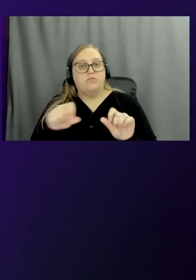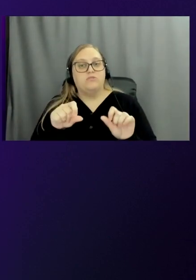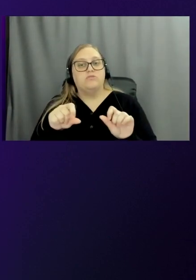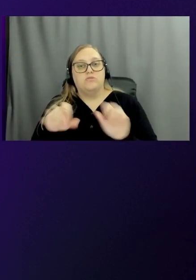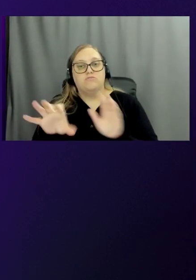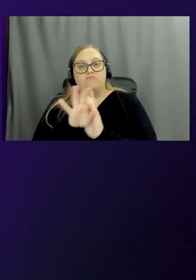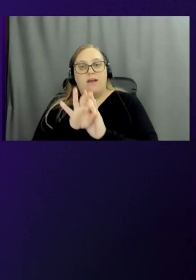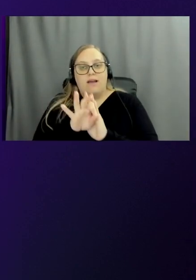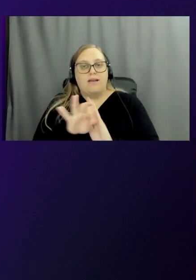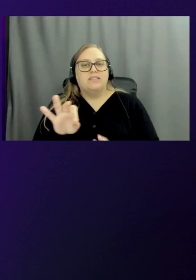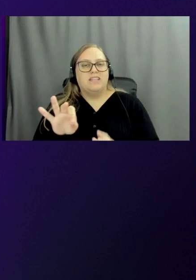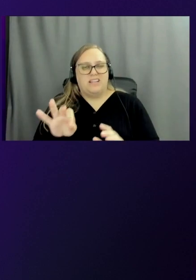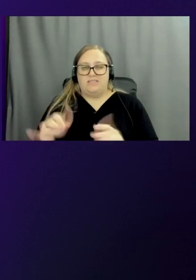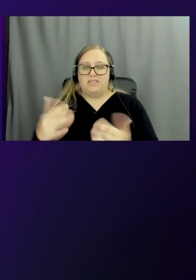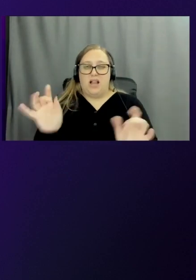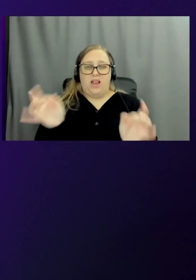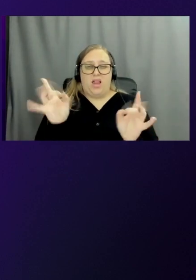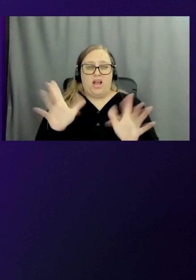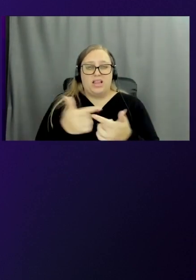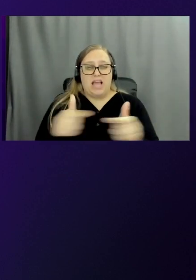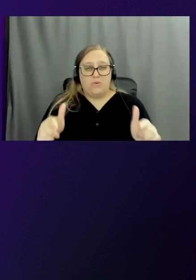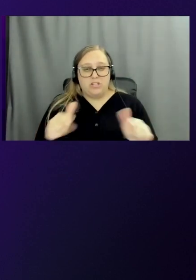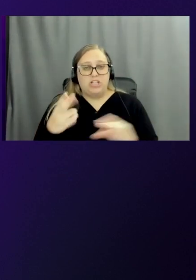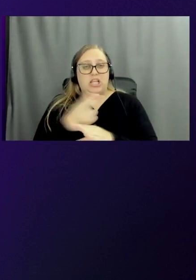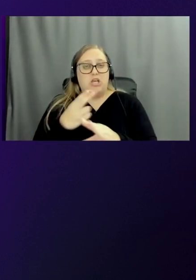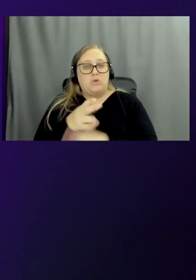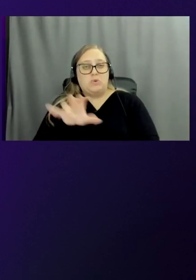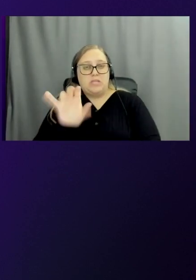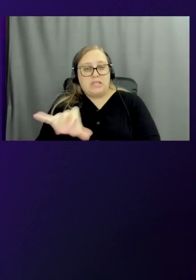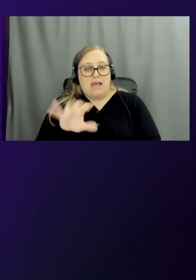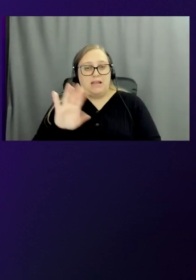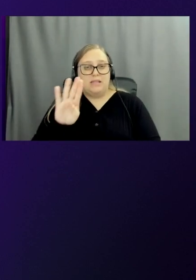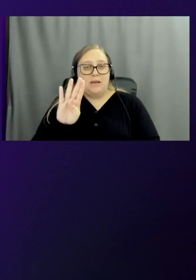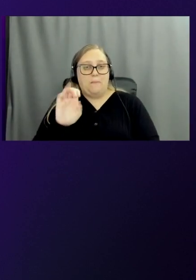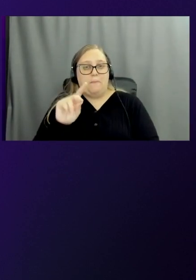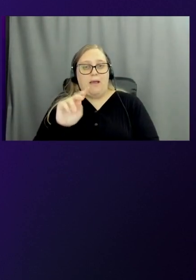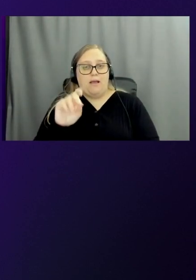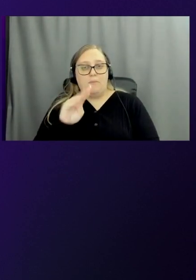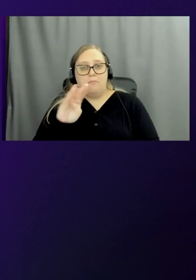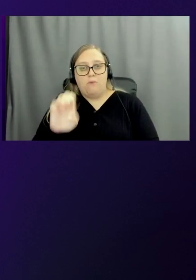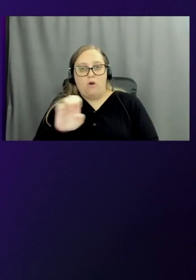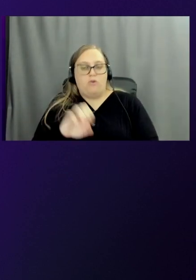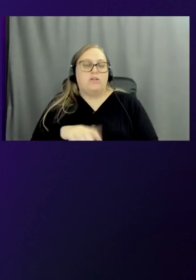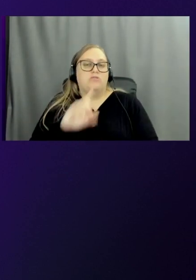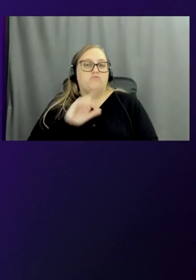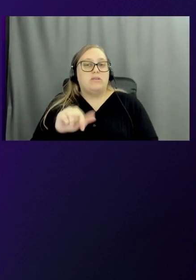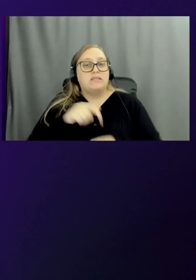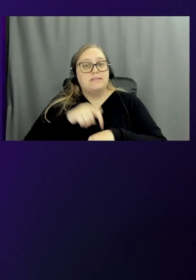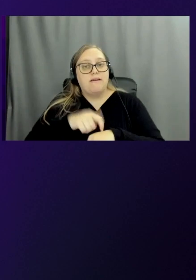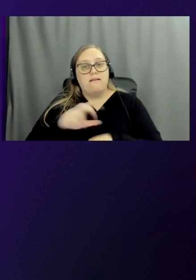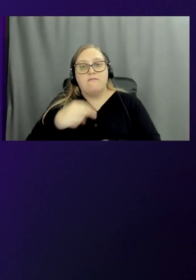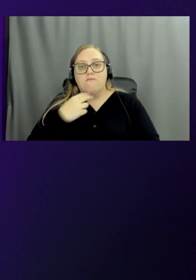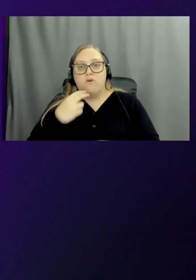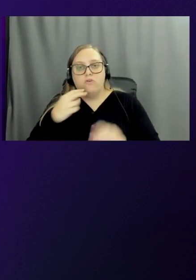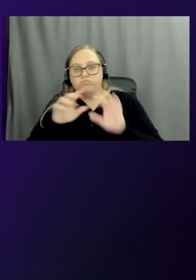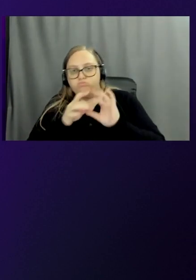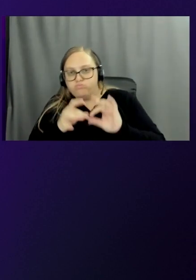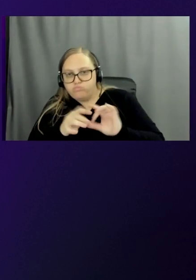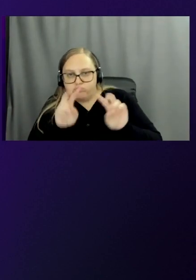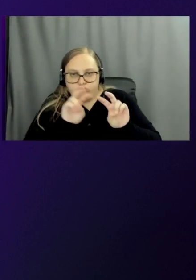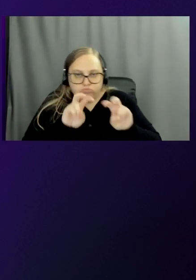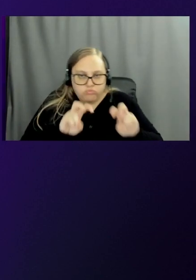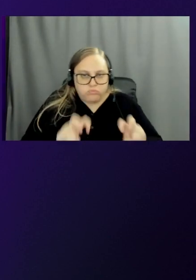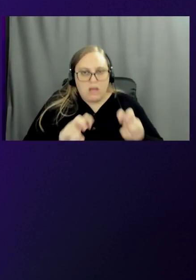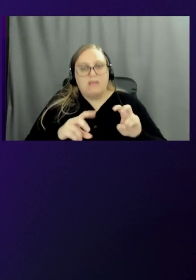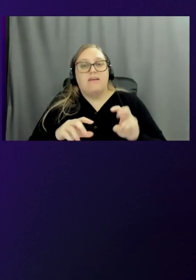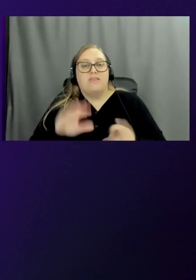communities, and they use Graviton-based instances as the backbone of their real-time voice moderation technology and have reduced their machine learning inference costs by as much as 70%. Oh,